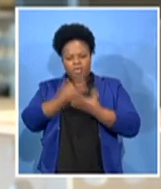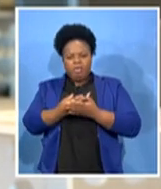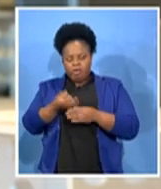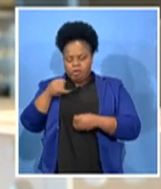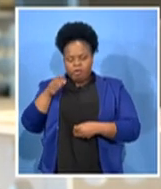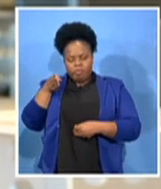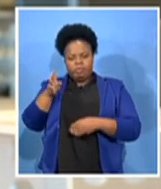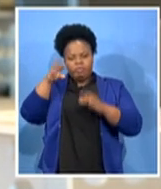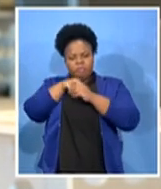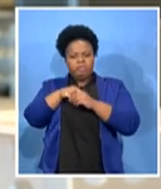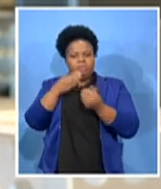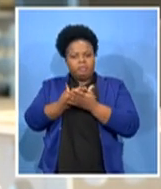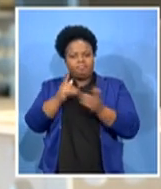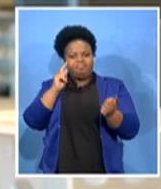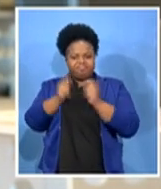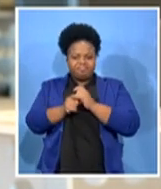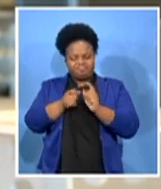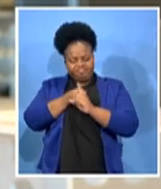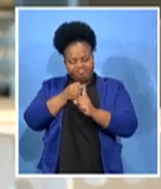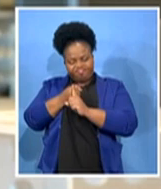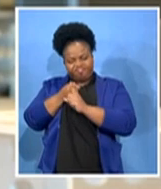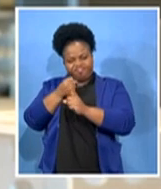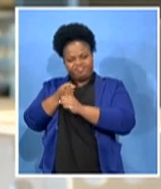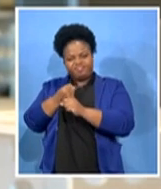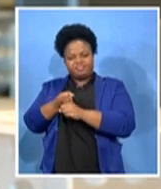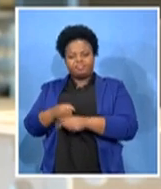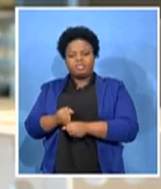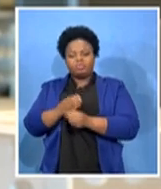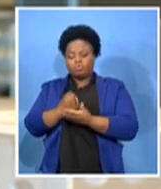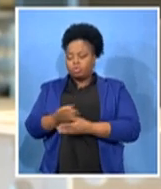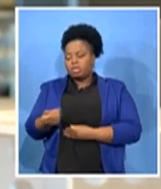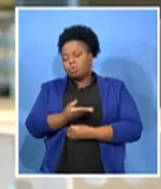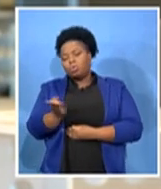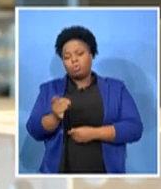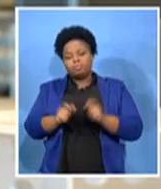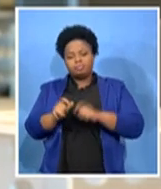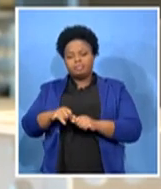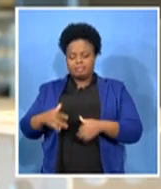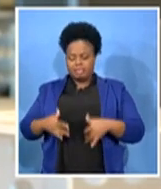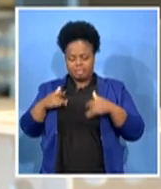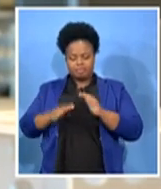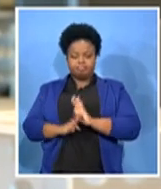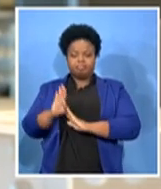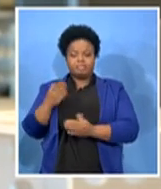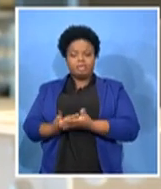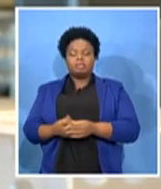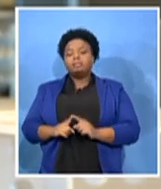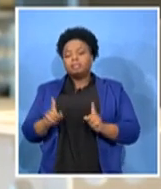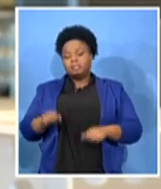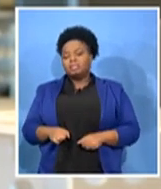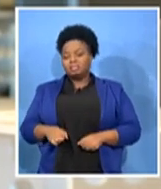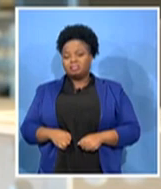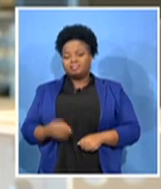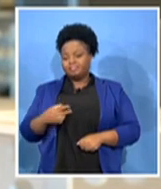push the agenda of making the better lives for all. Yes, the evidence on the ground is that it still enjoys